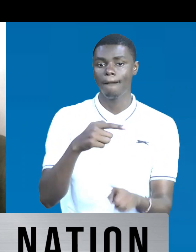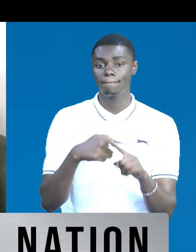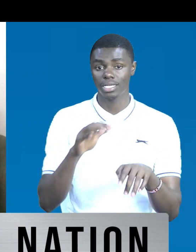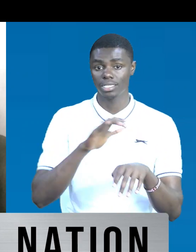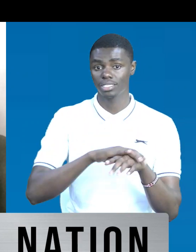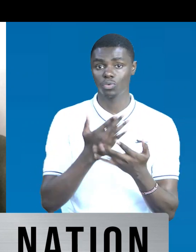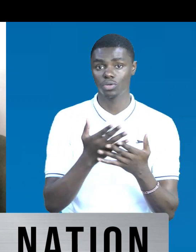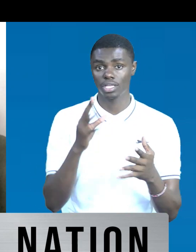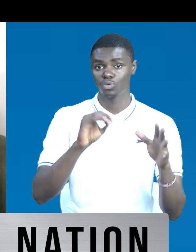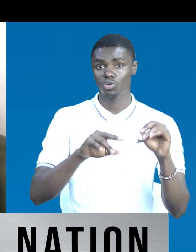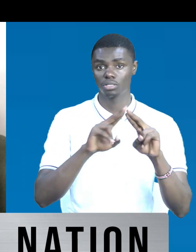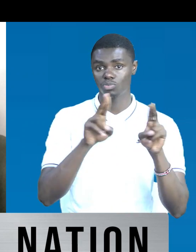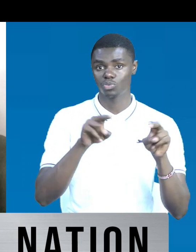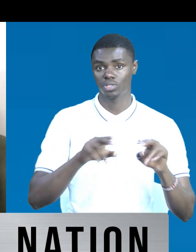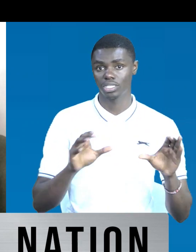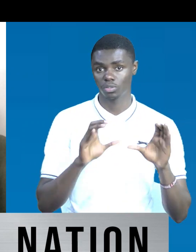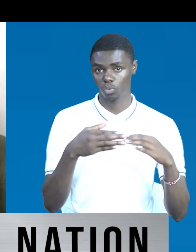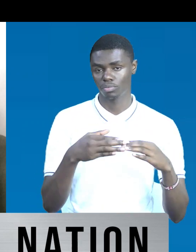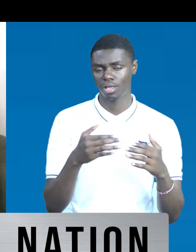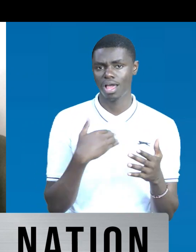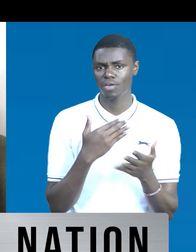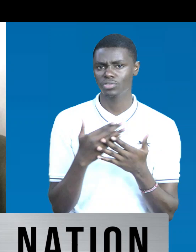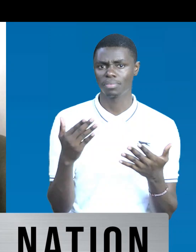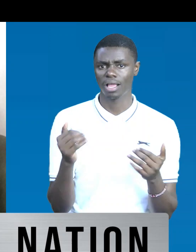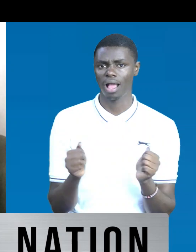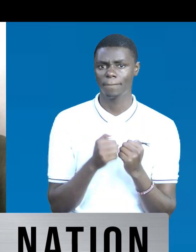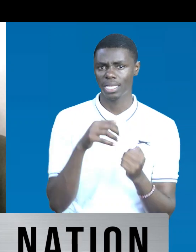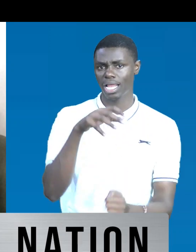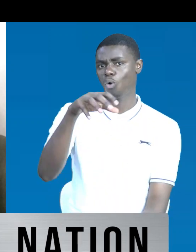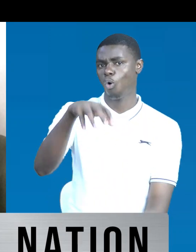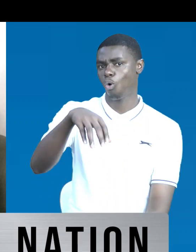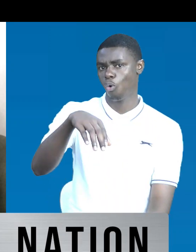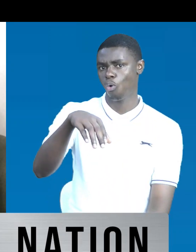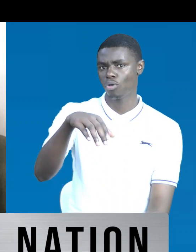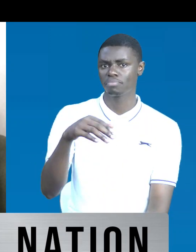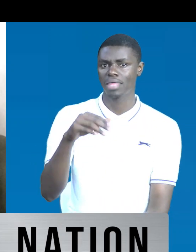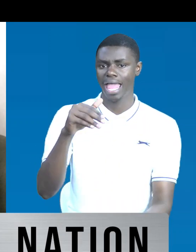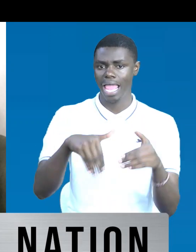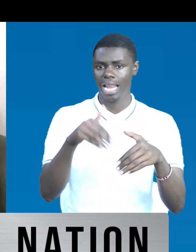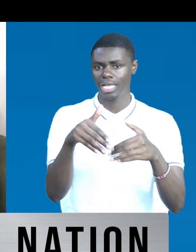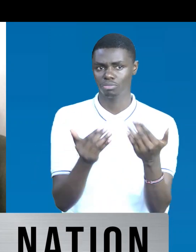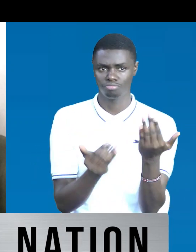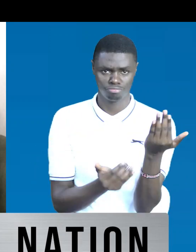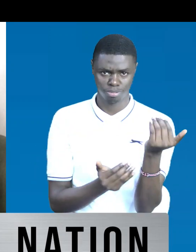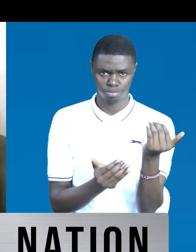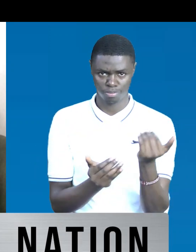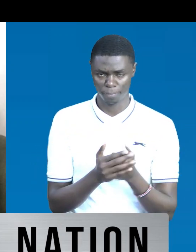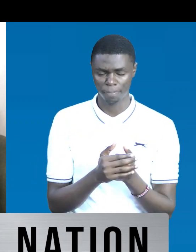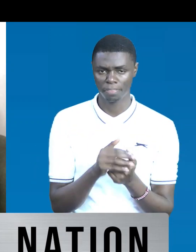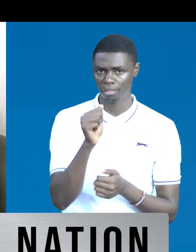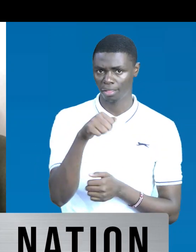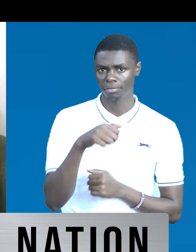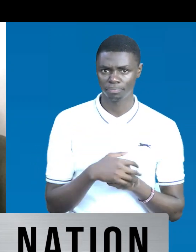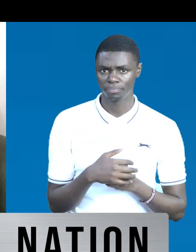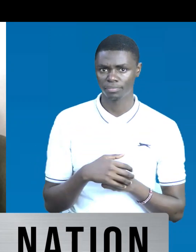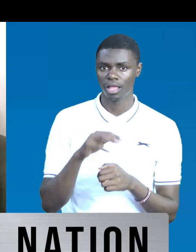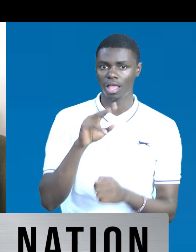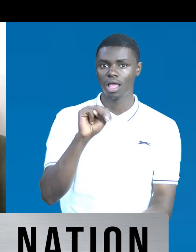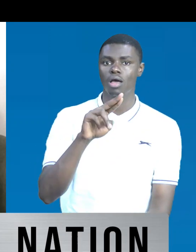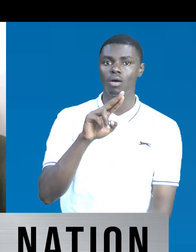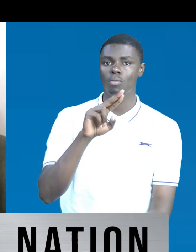international community. Yes. There is something happening in Congo. Yeah, elections are coming up. Yes. Yeah,